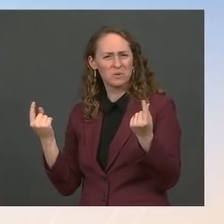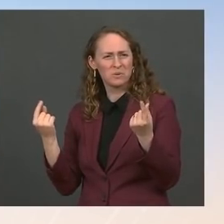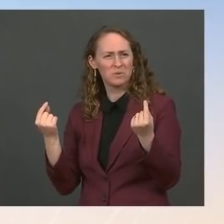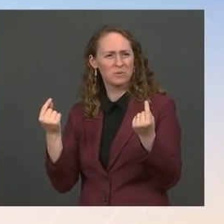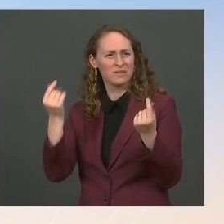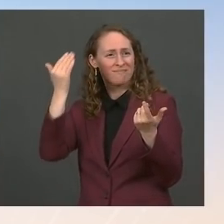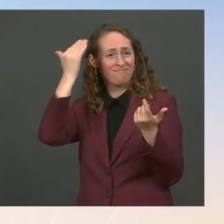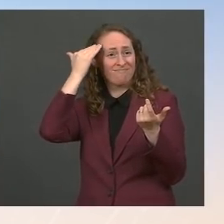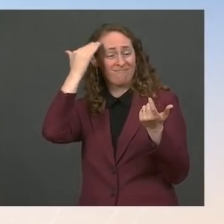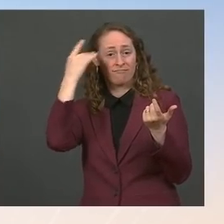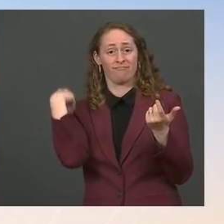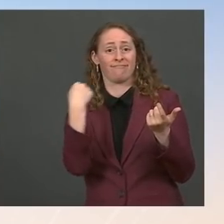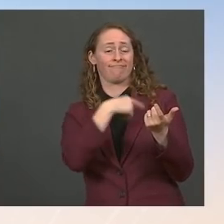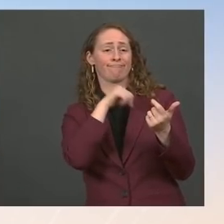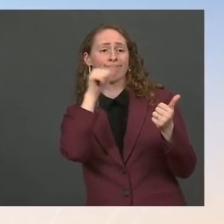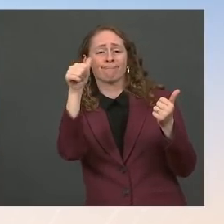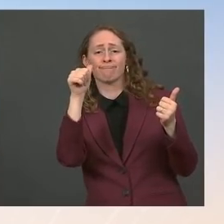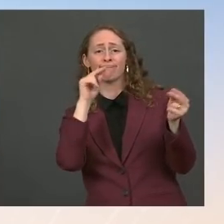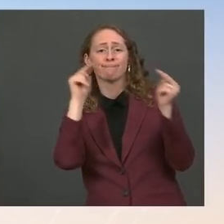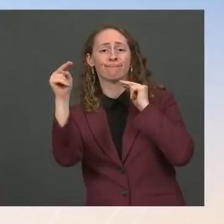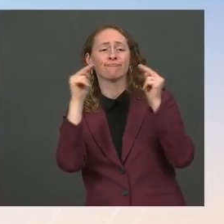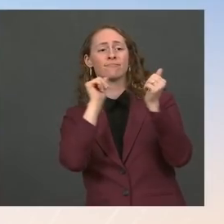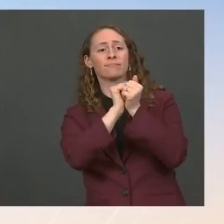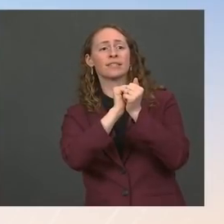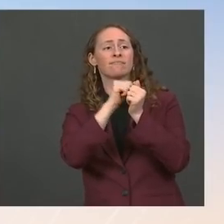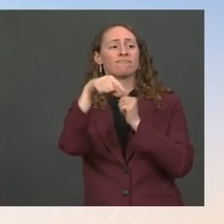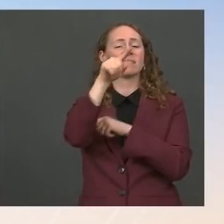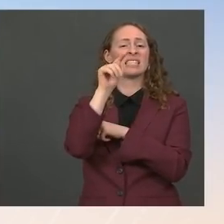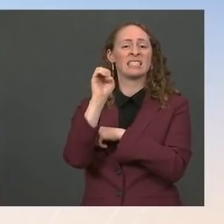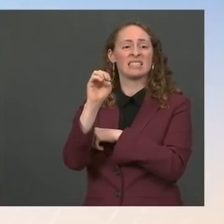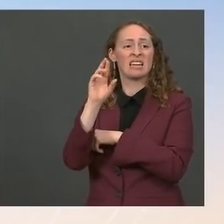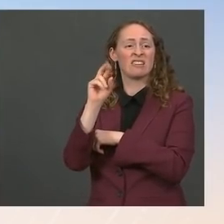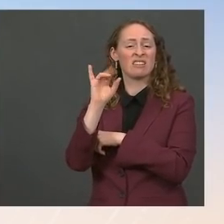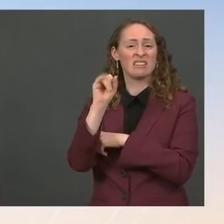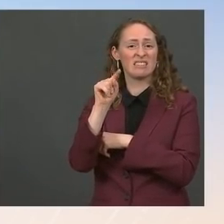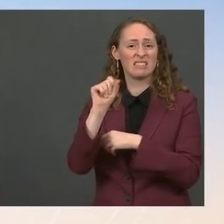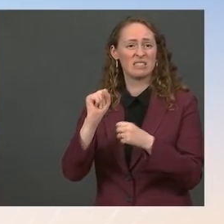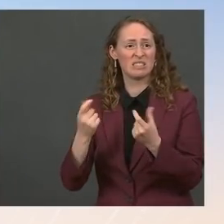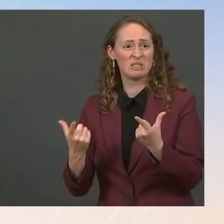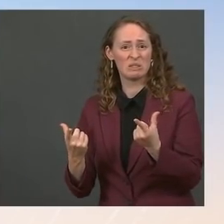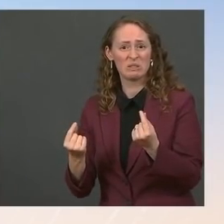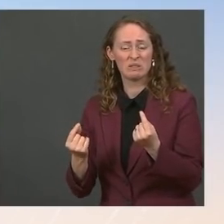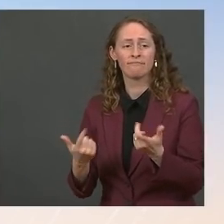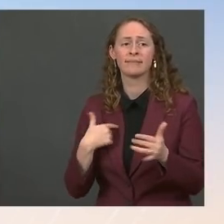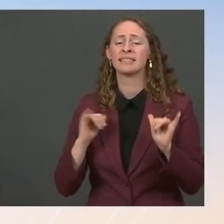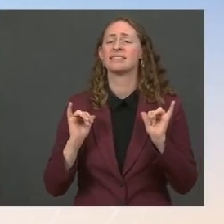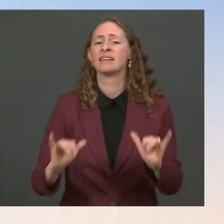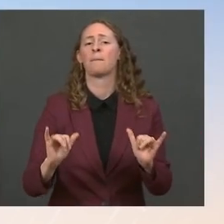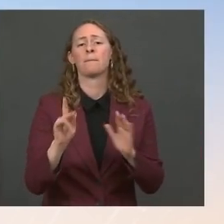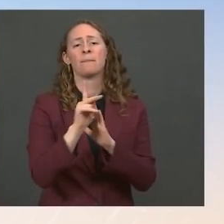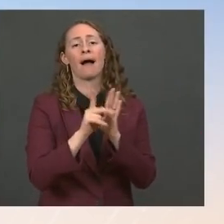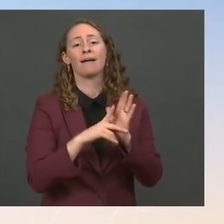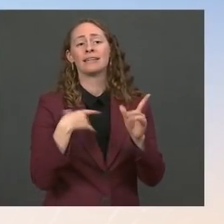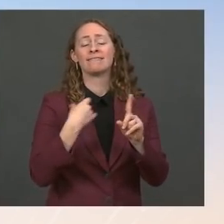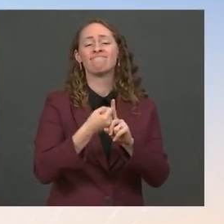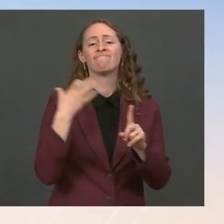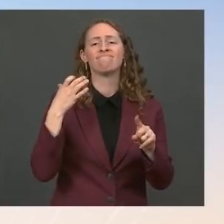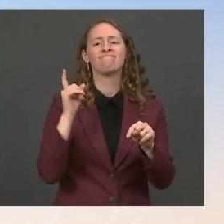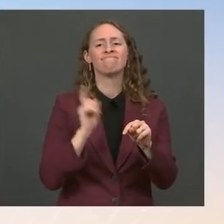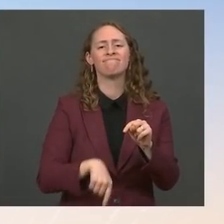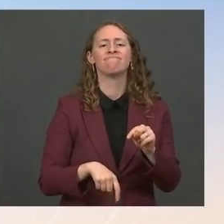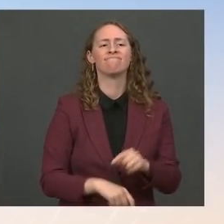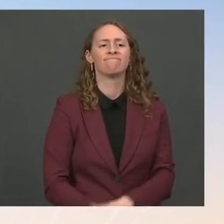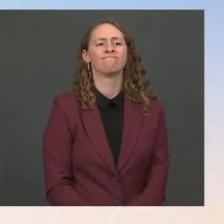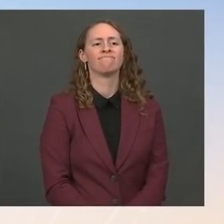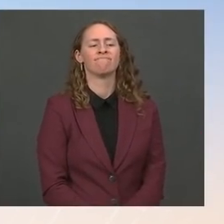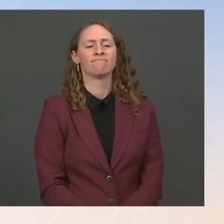negotiate with those holding hostages? Well, that remains our policy, and I can't get into too many details operationally here because that's never has